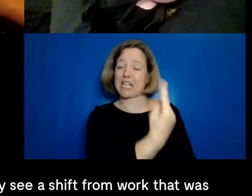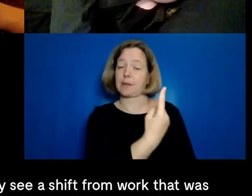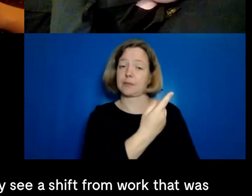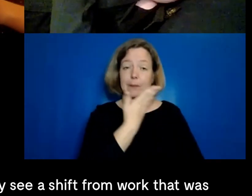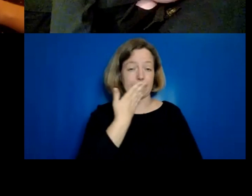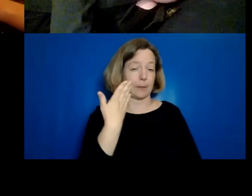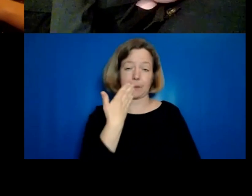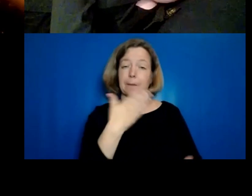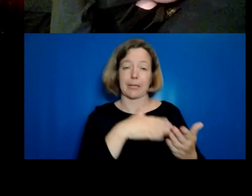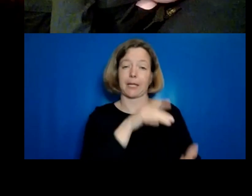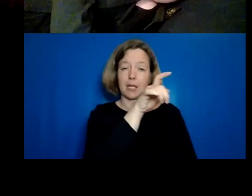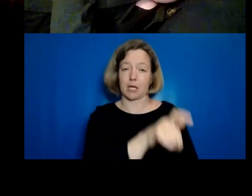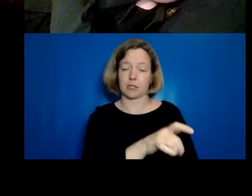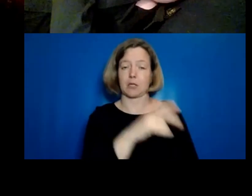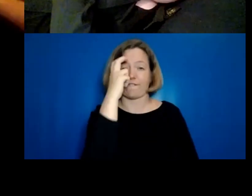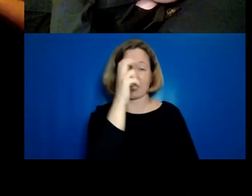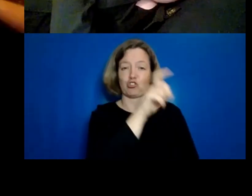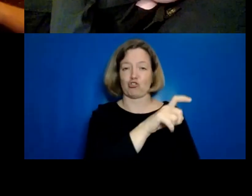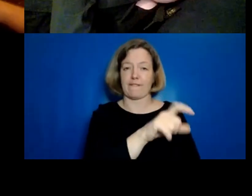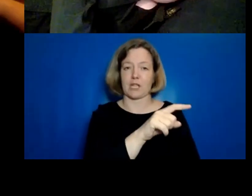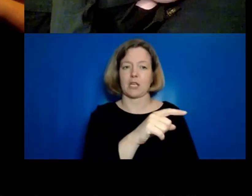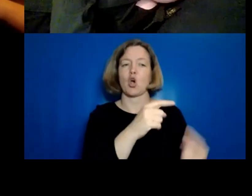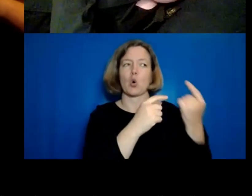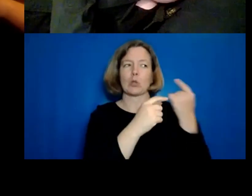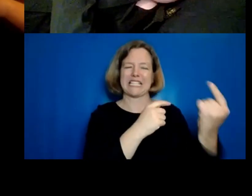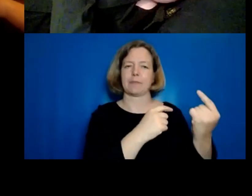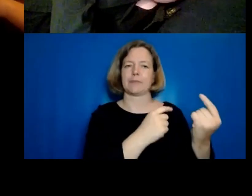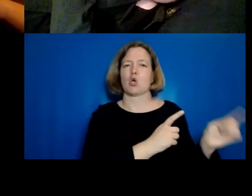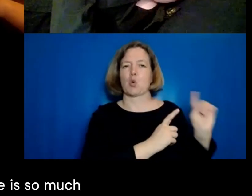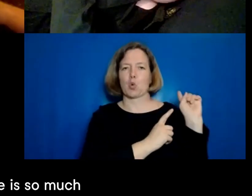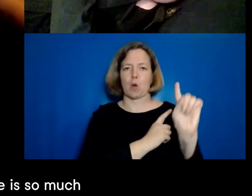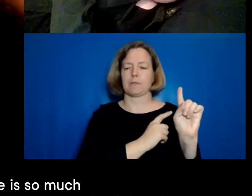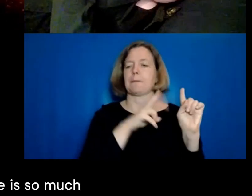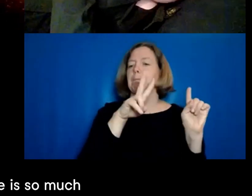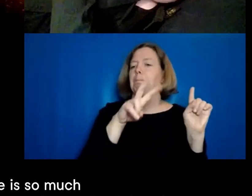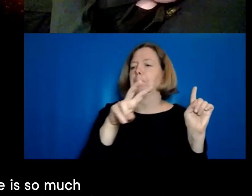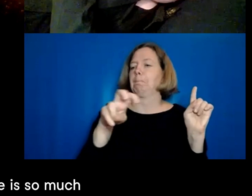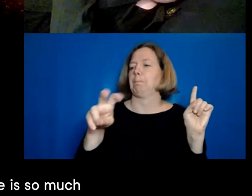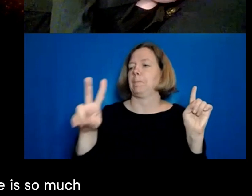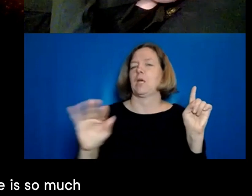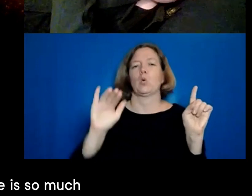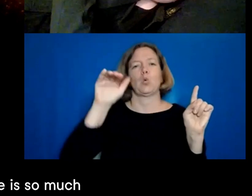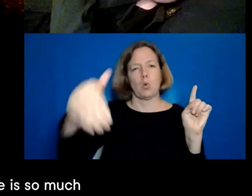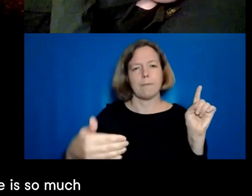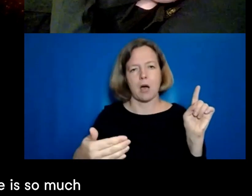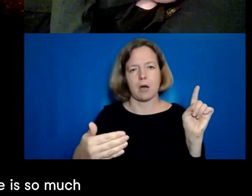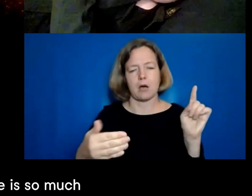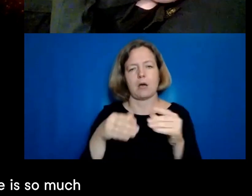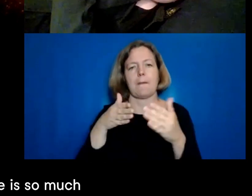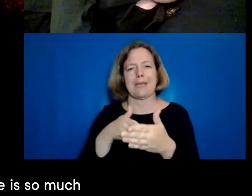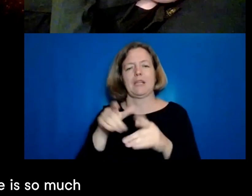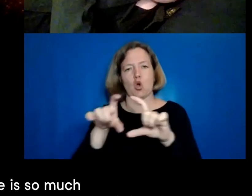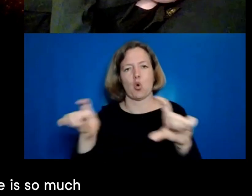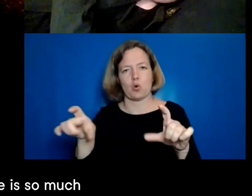scholars or thinkers, and they were exploring into the experience of disability. And there's so much more collaborative research